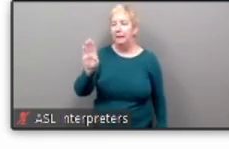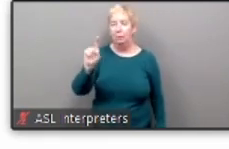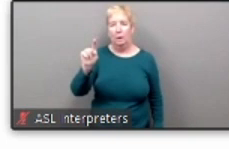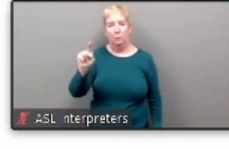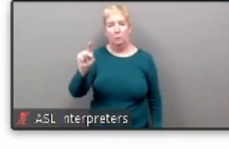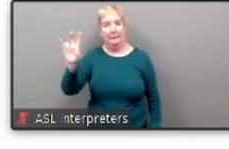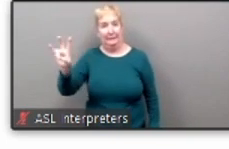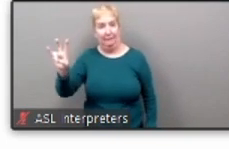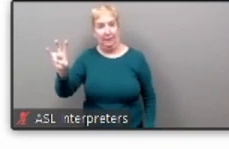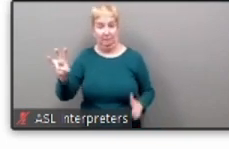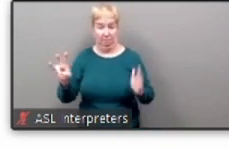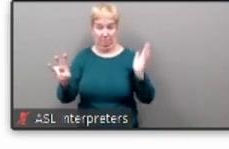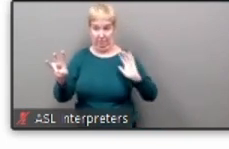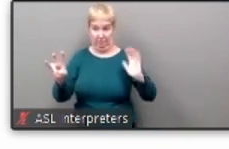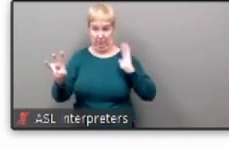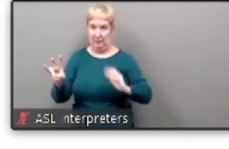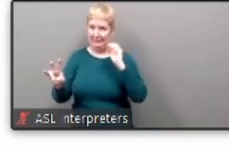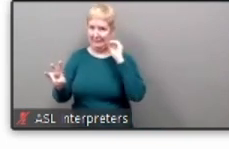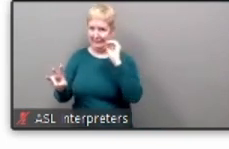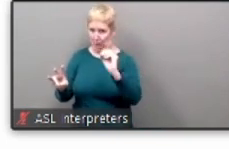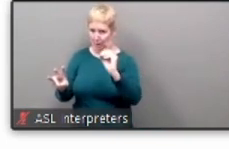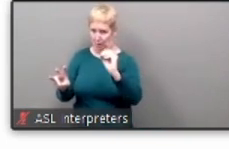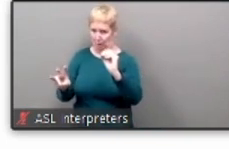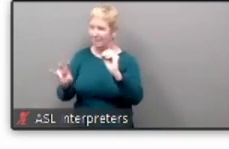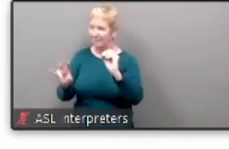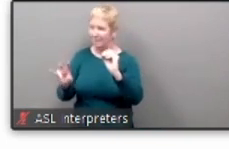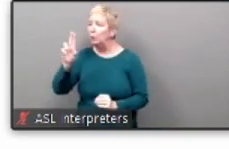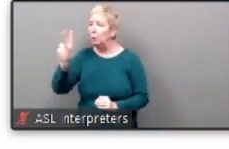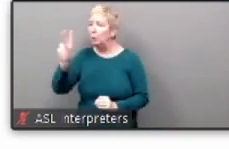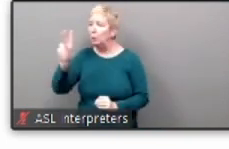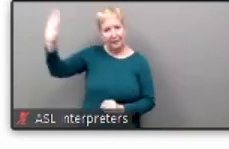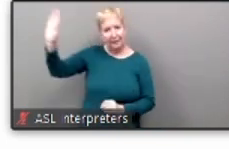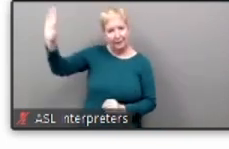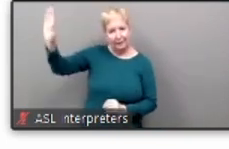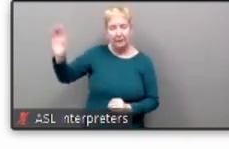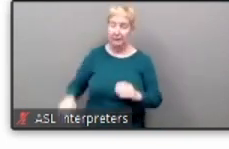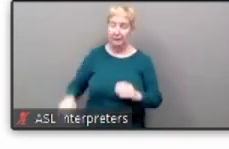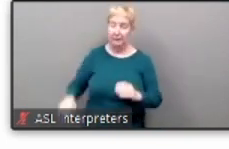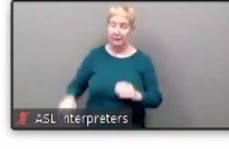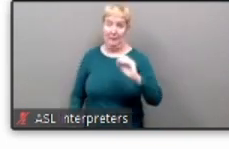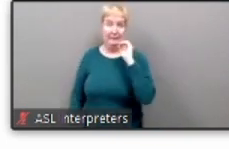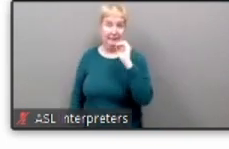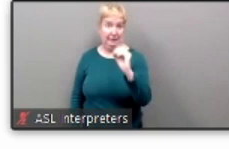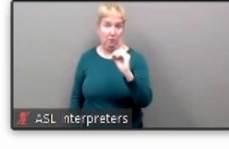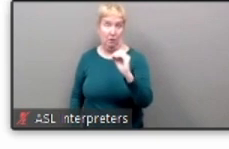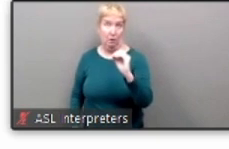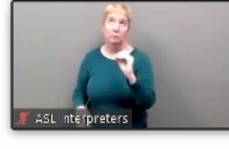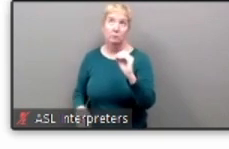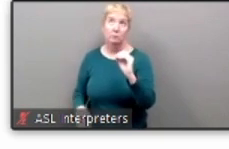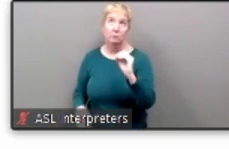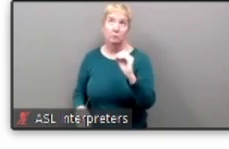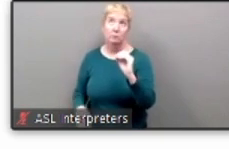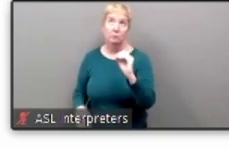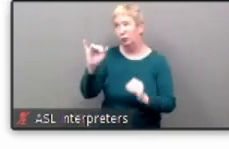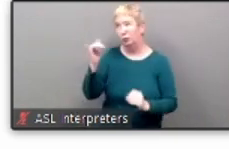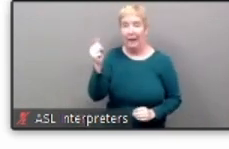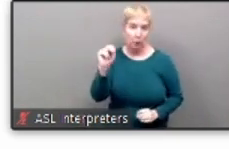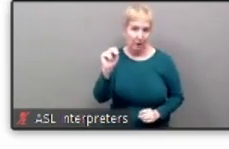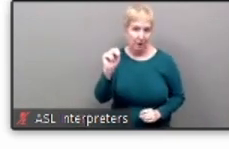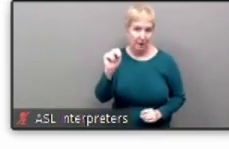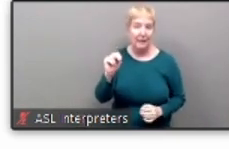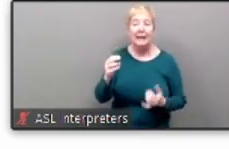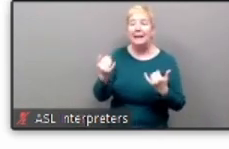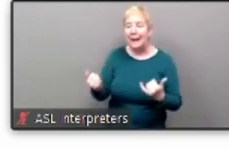really 0 cases. The United Kingdom variant went from 0 cases back in January to being